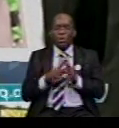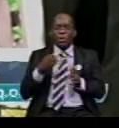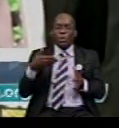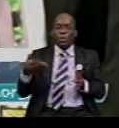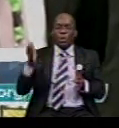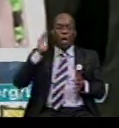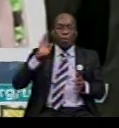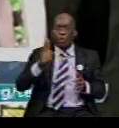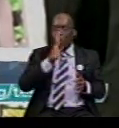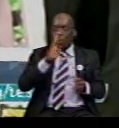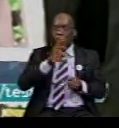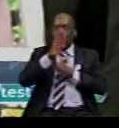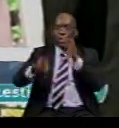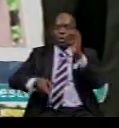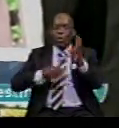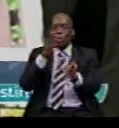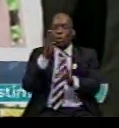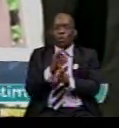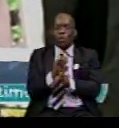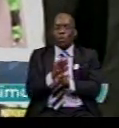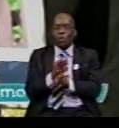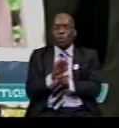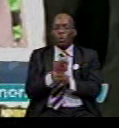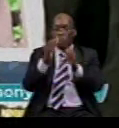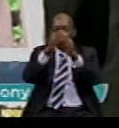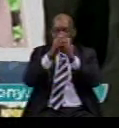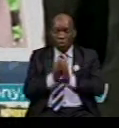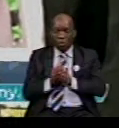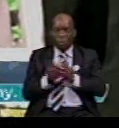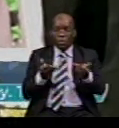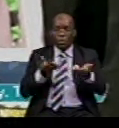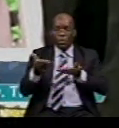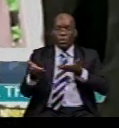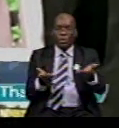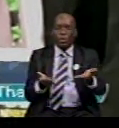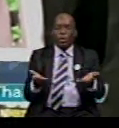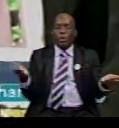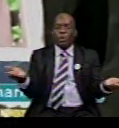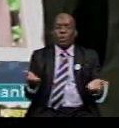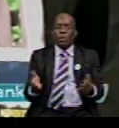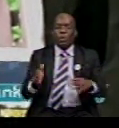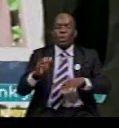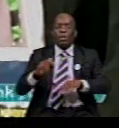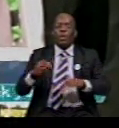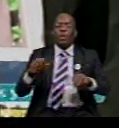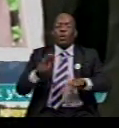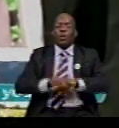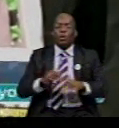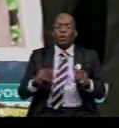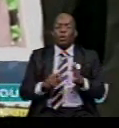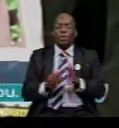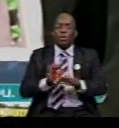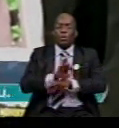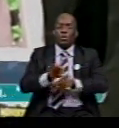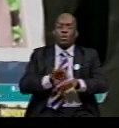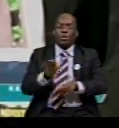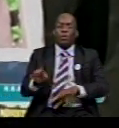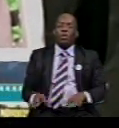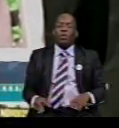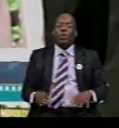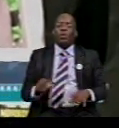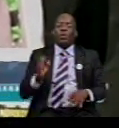worship service here on this field tomorrow by the special grace of God. I want to